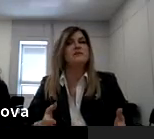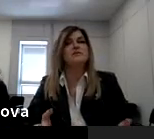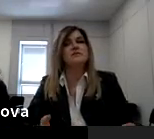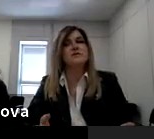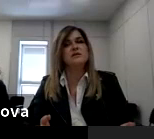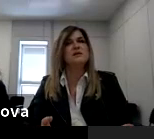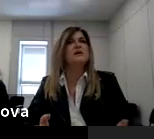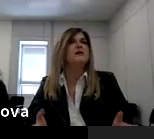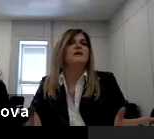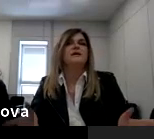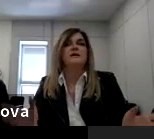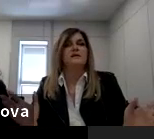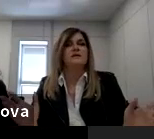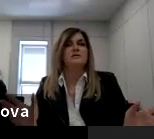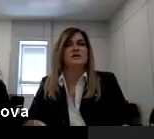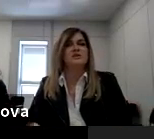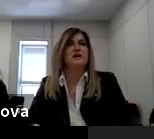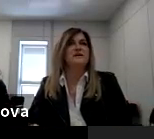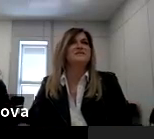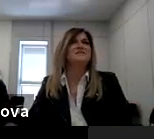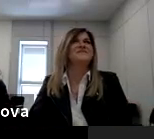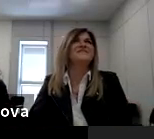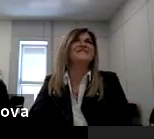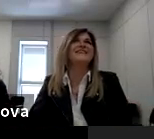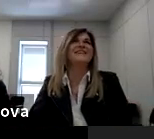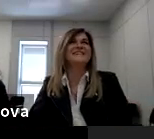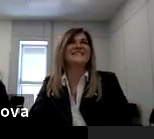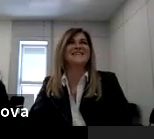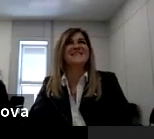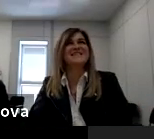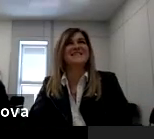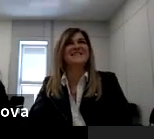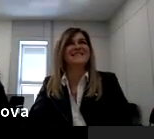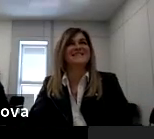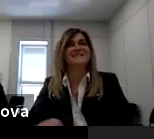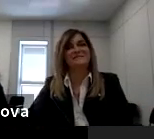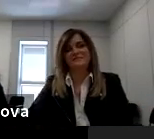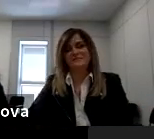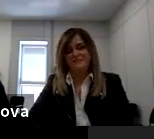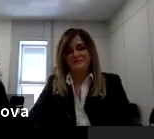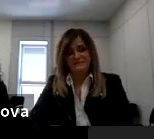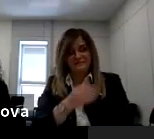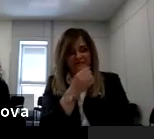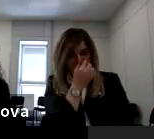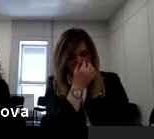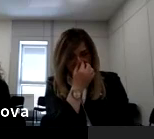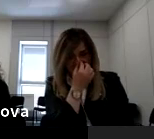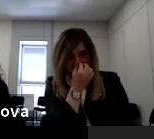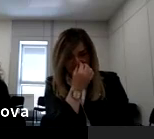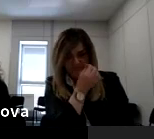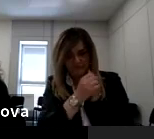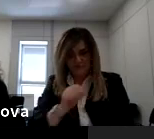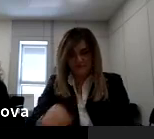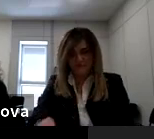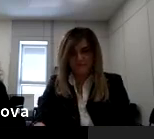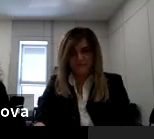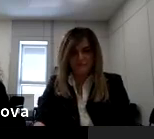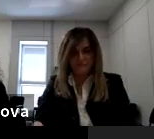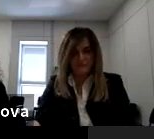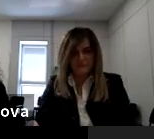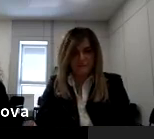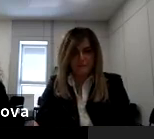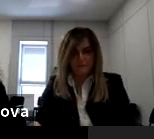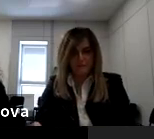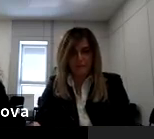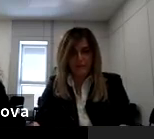there. Please use it. Don't be shy. So let's start. So we start with the most common,